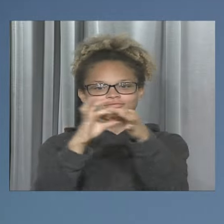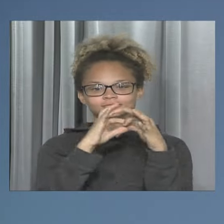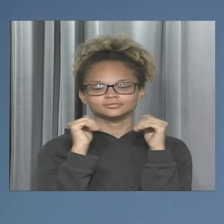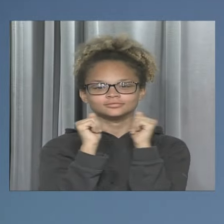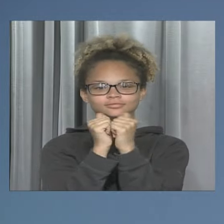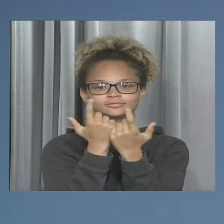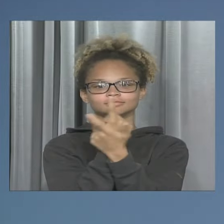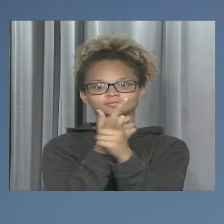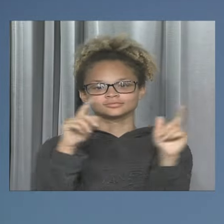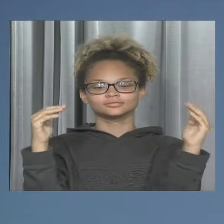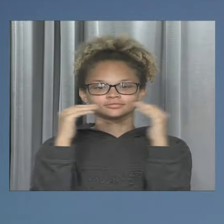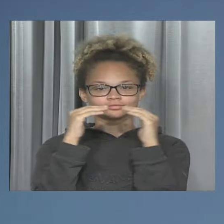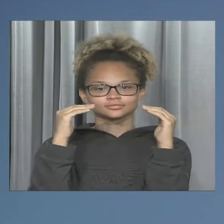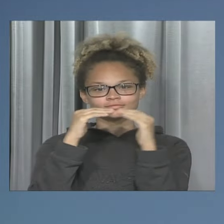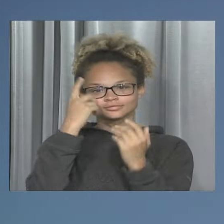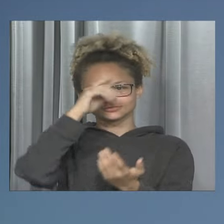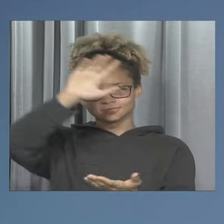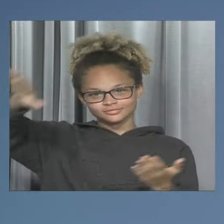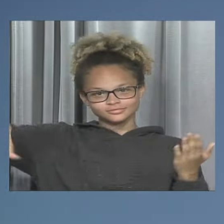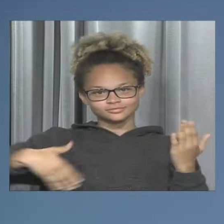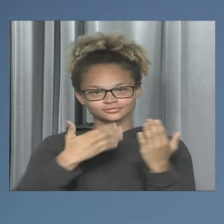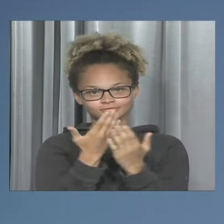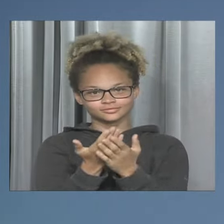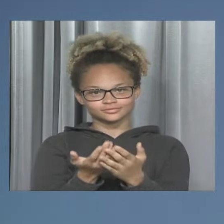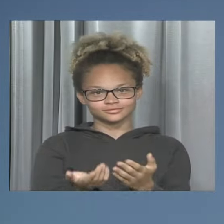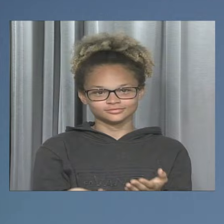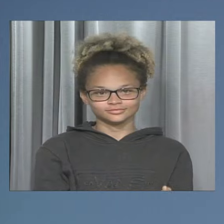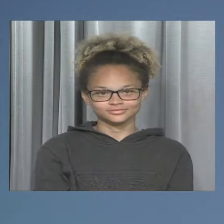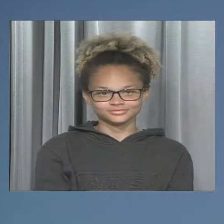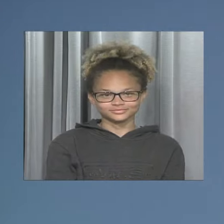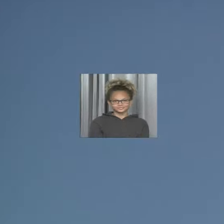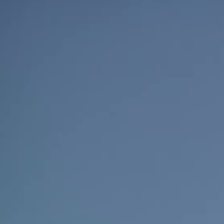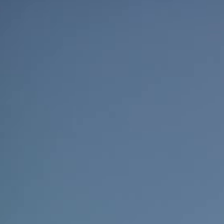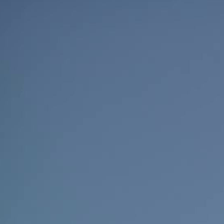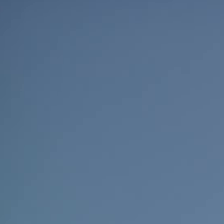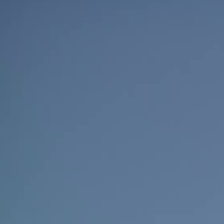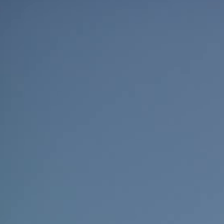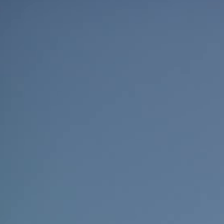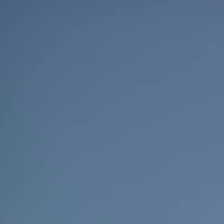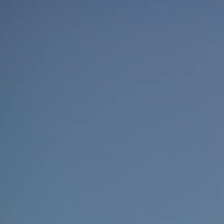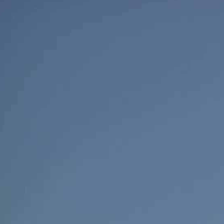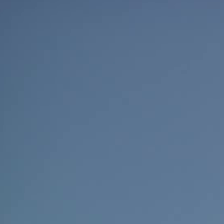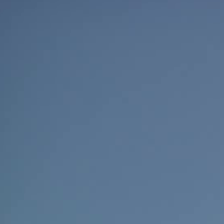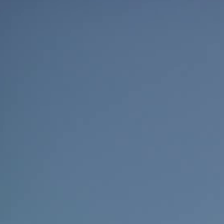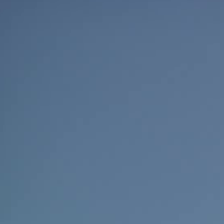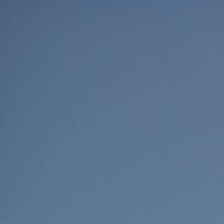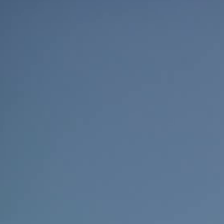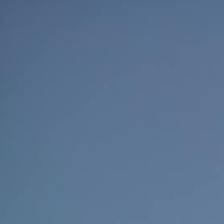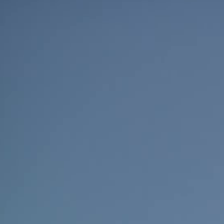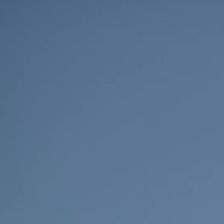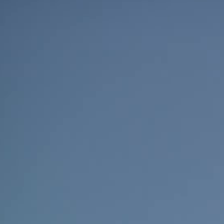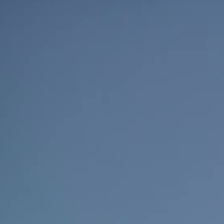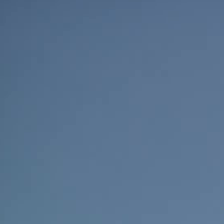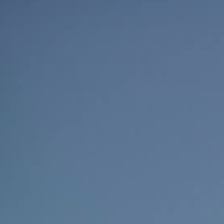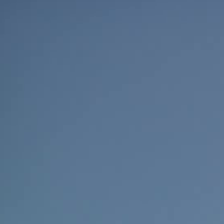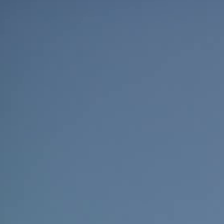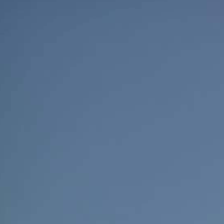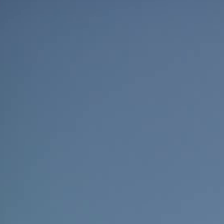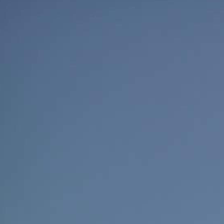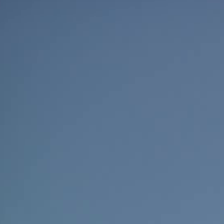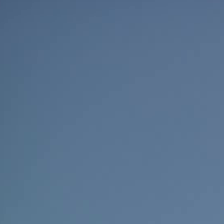nation under God, indivisible, with liberty and justice for all. Please remain standing for a moment of silence.